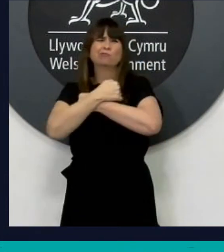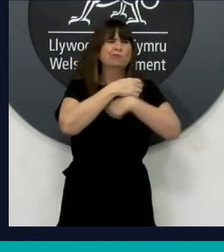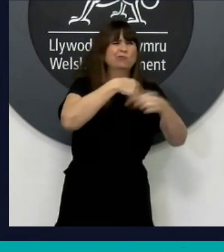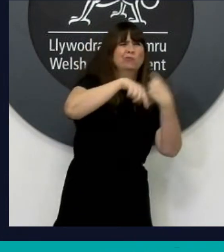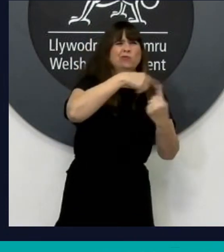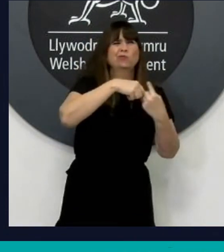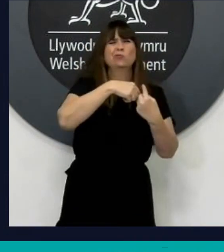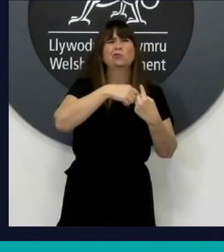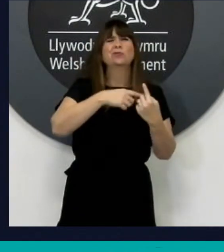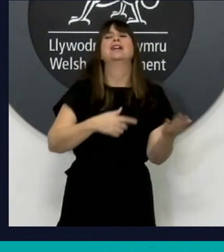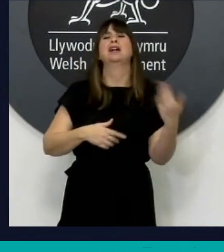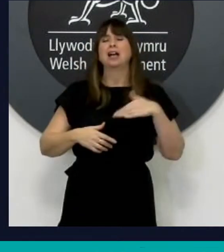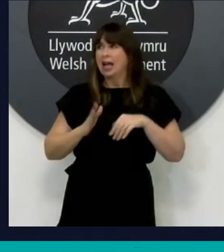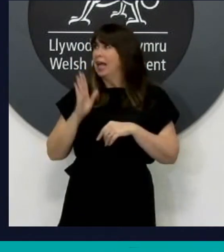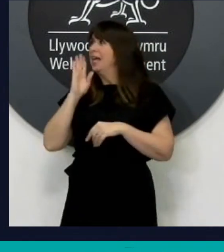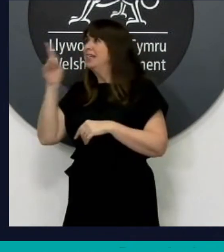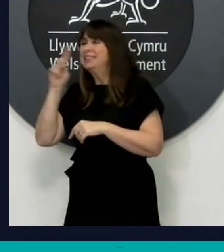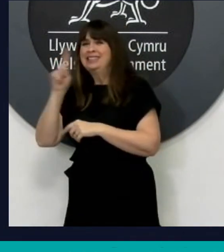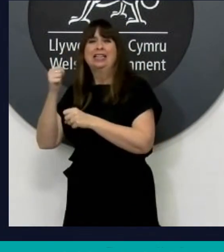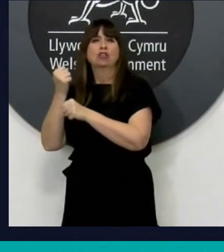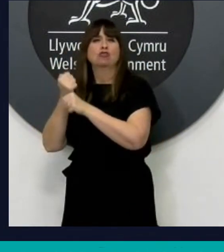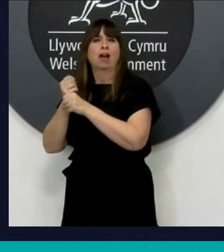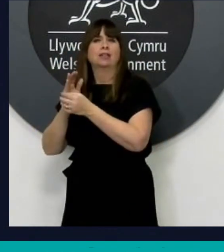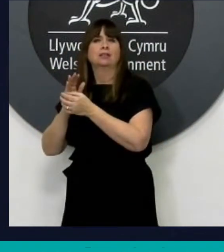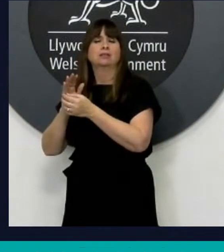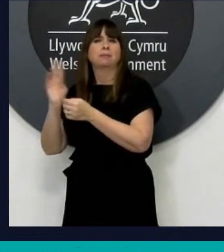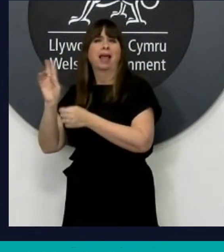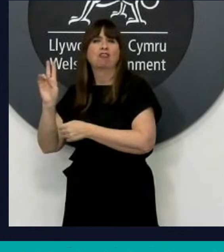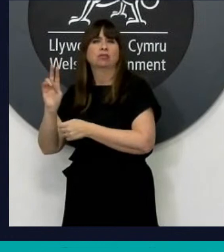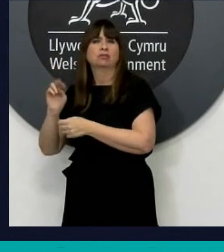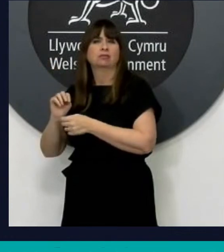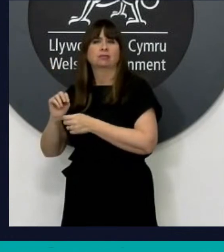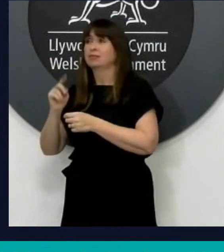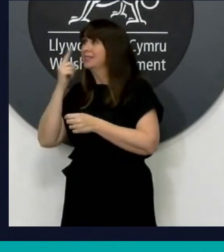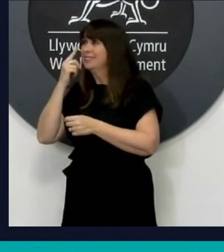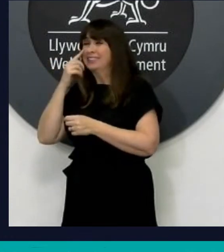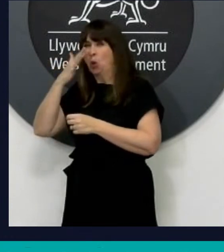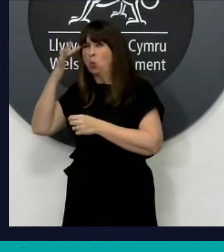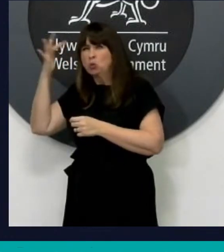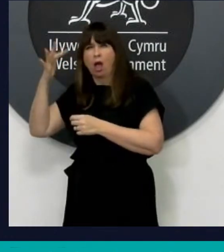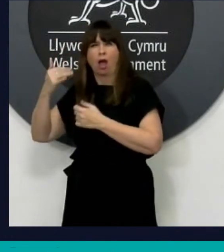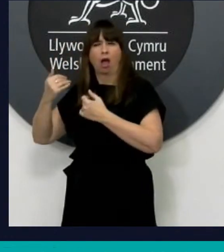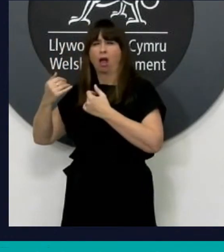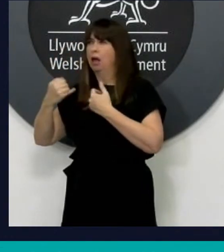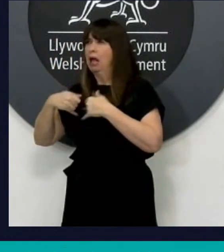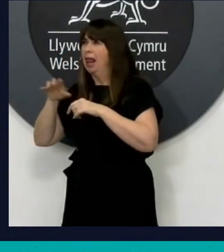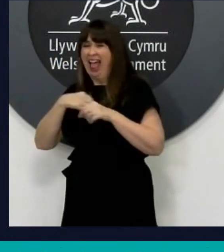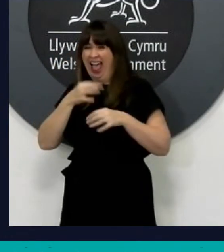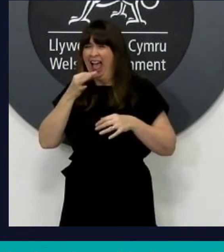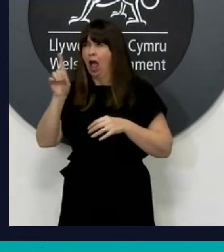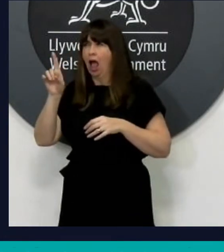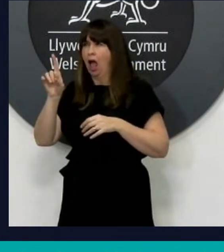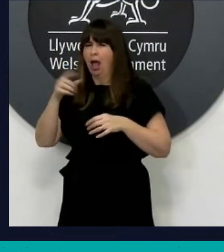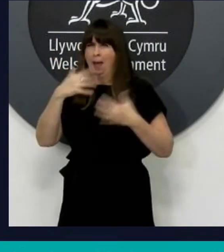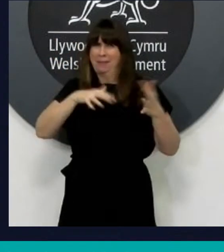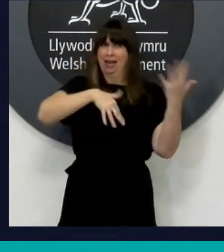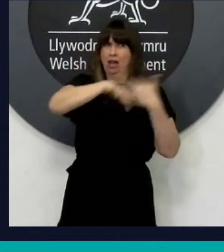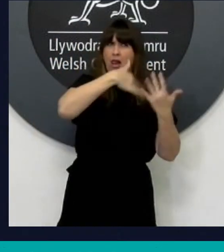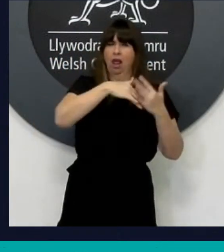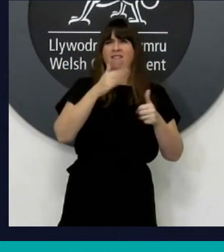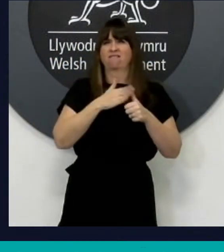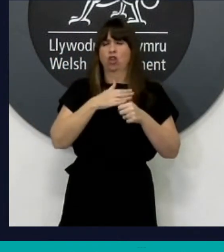then please, before you go and see your grandparents, you know, it's just precautionary. Make sure that your lateral flow test is